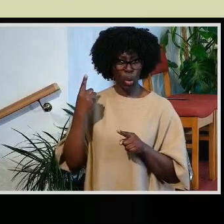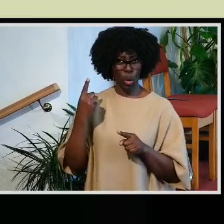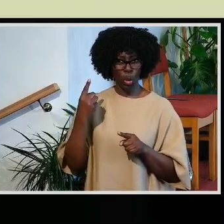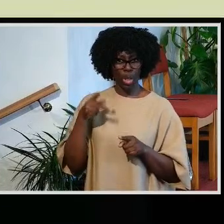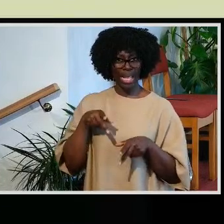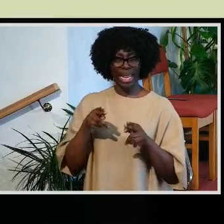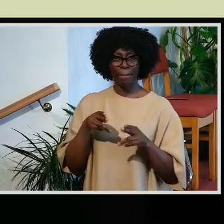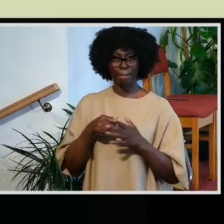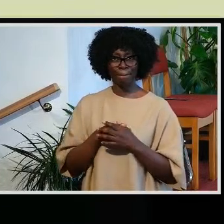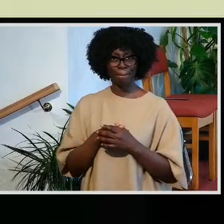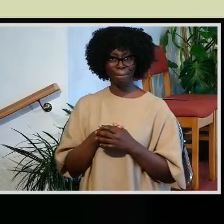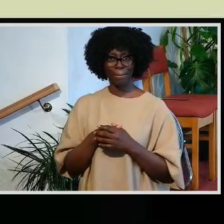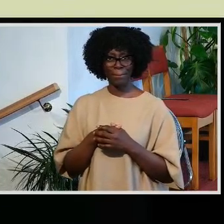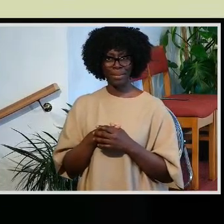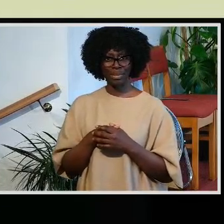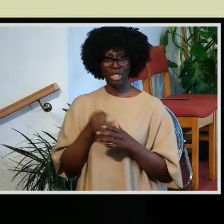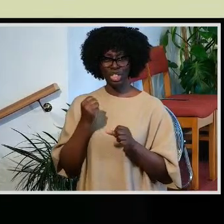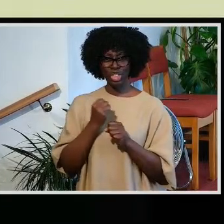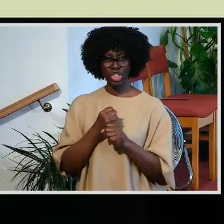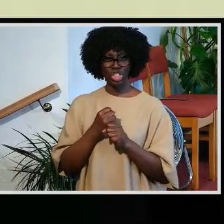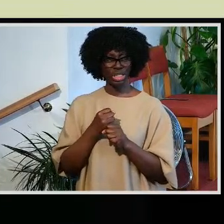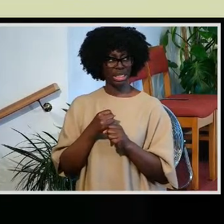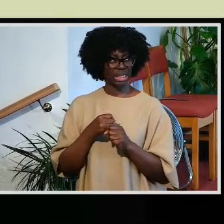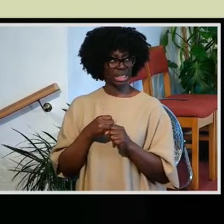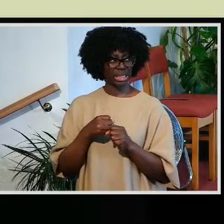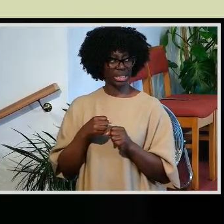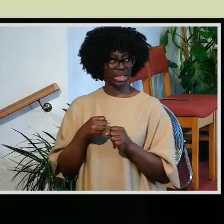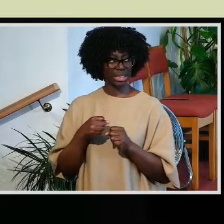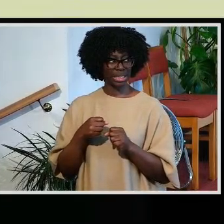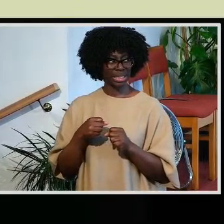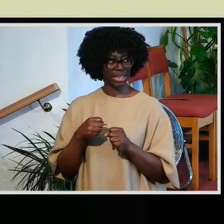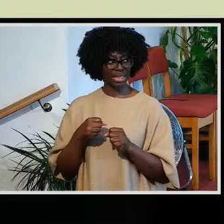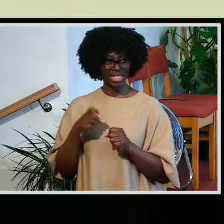GC 2015,